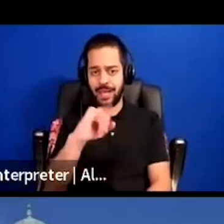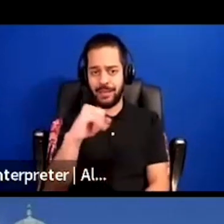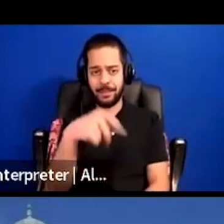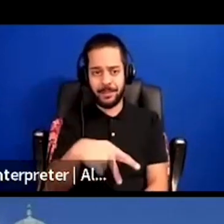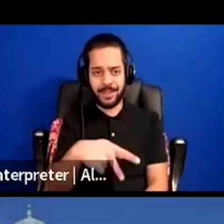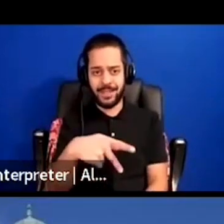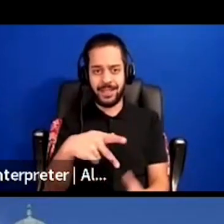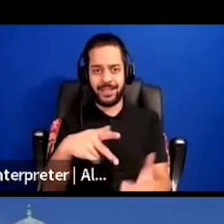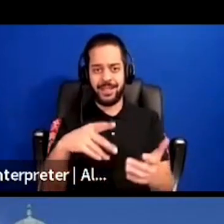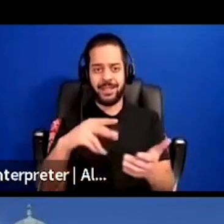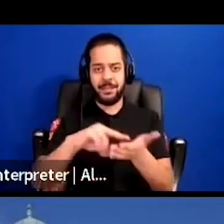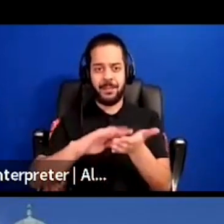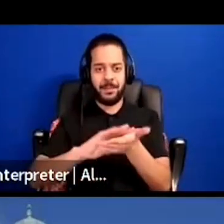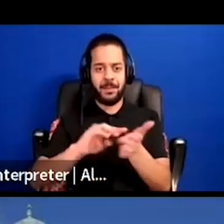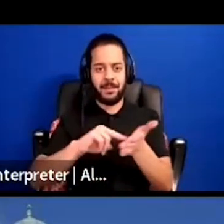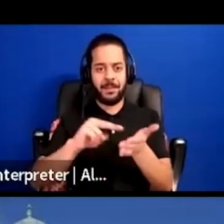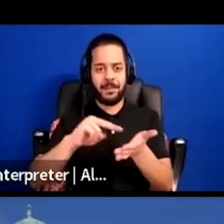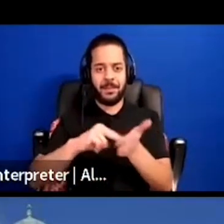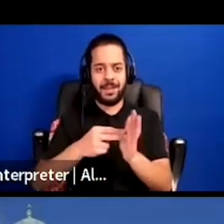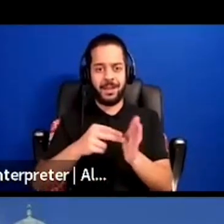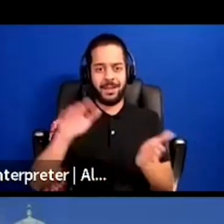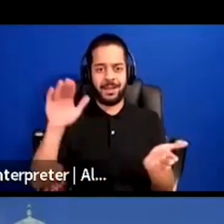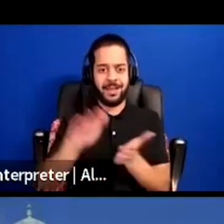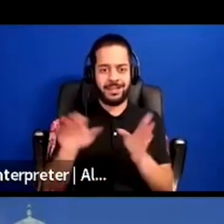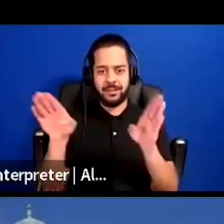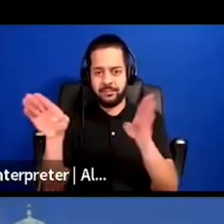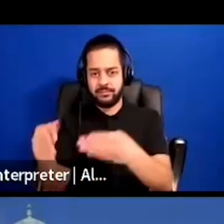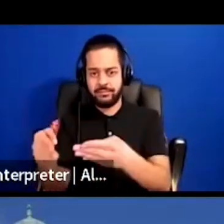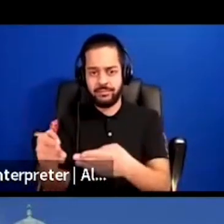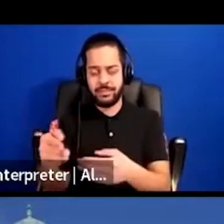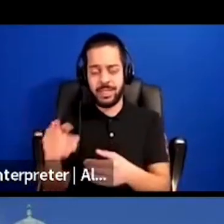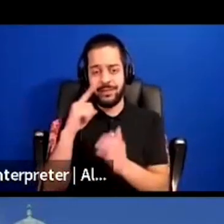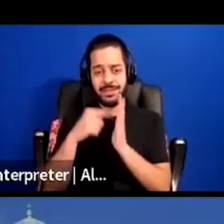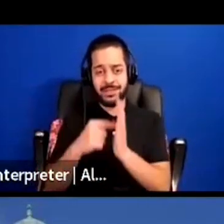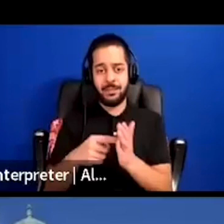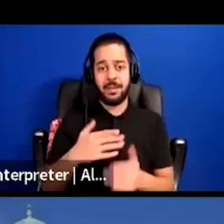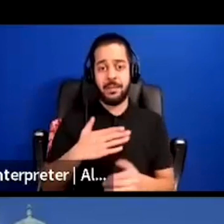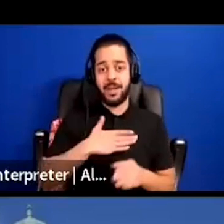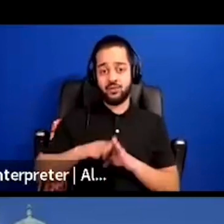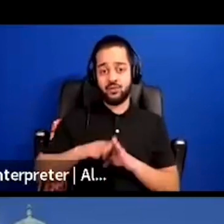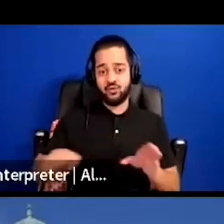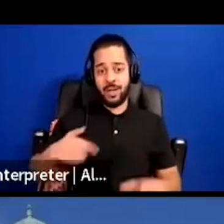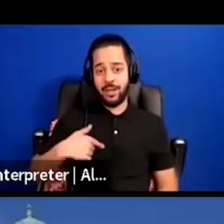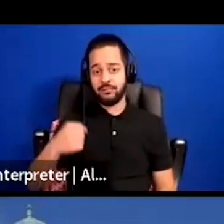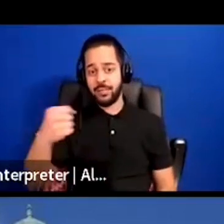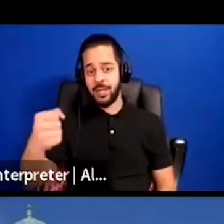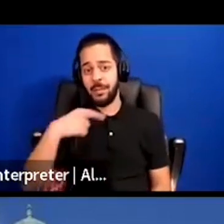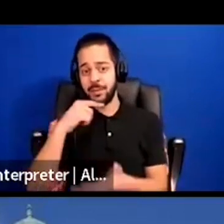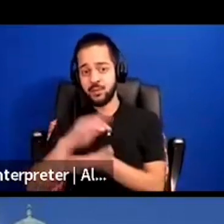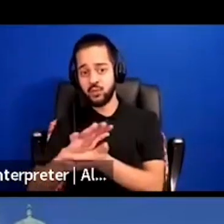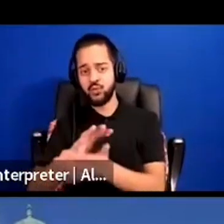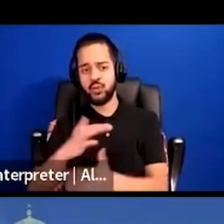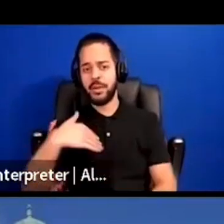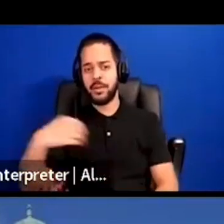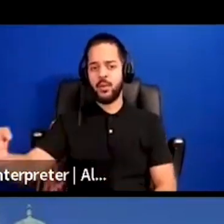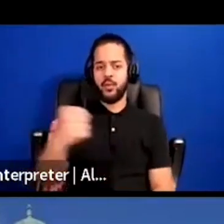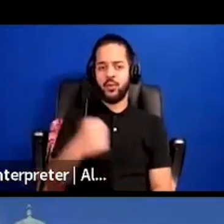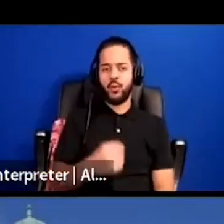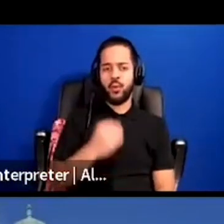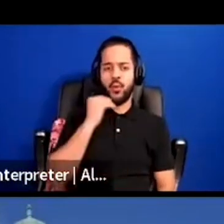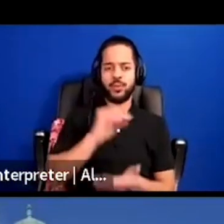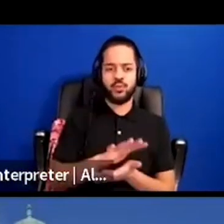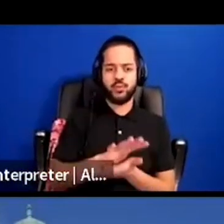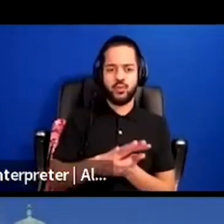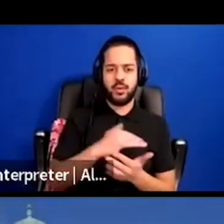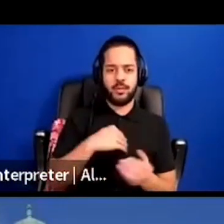real way. At least when my child was in school, I pulled them out and homeschooled them. I'm in Baltimore City because I never said that. And I work